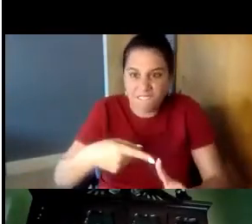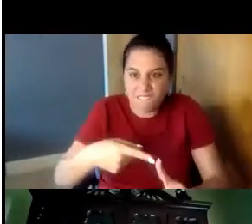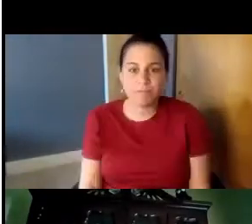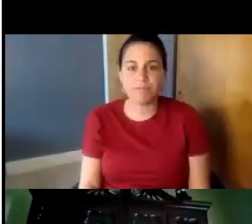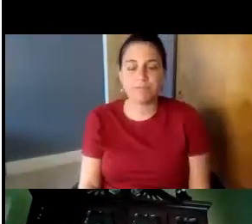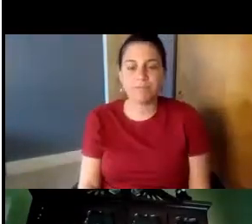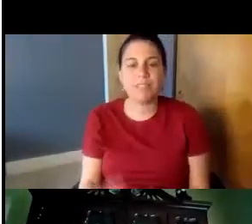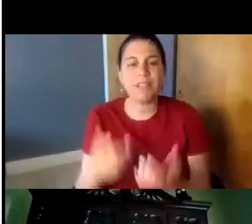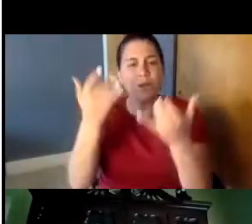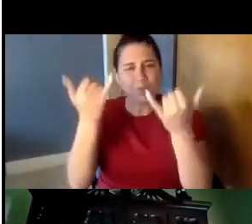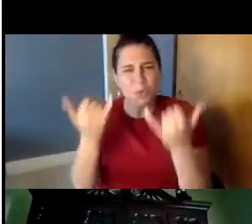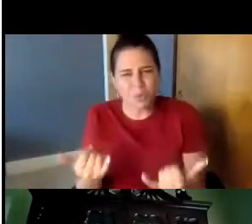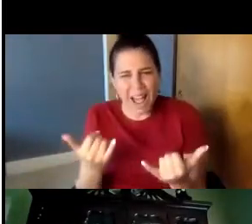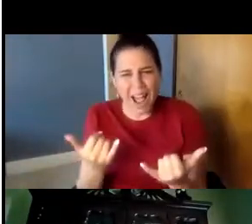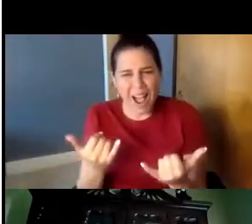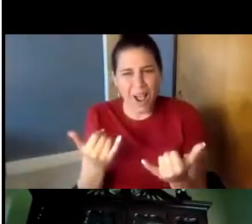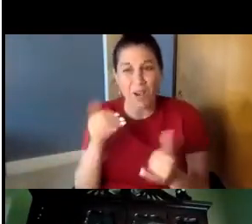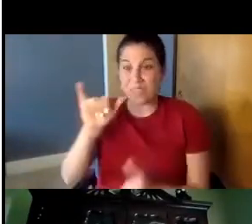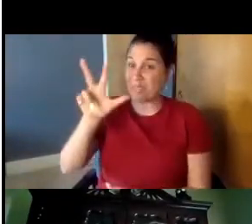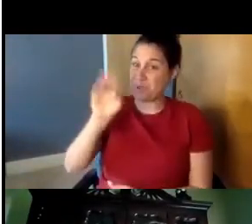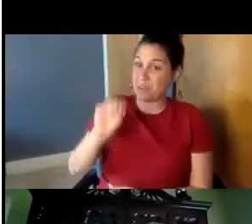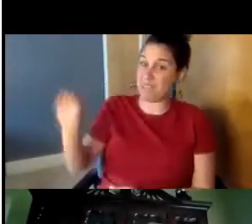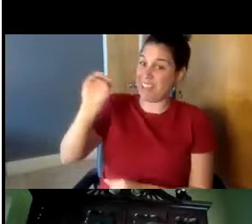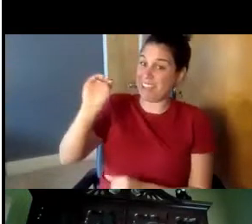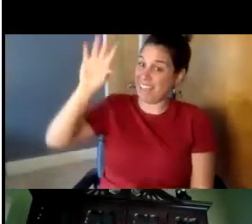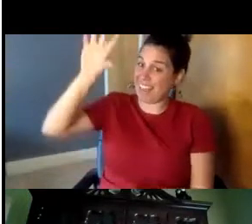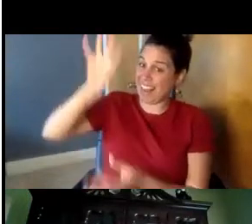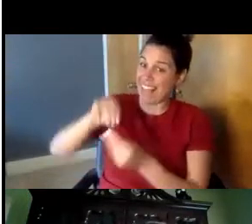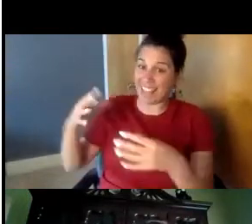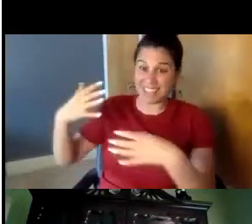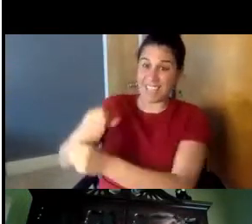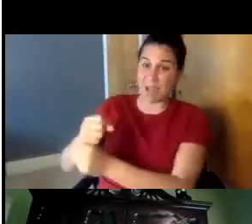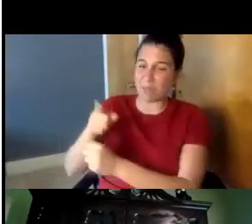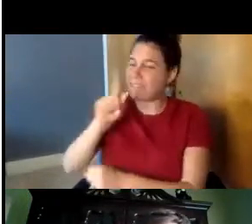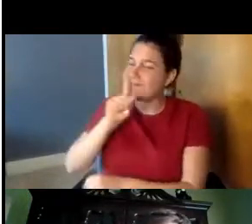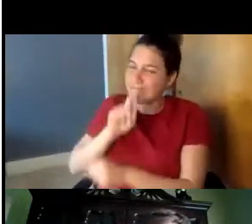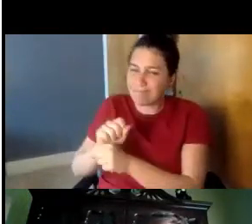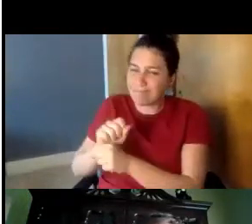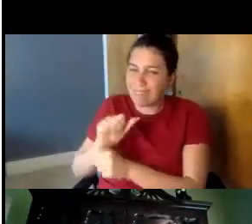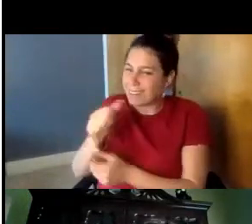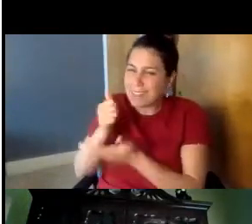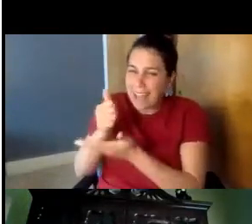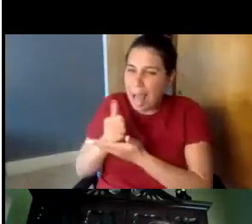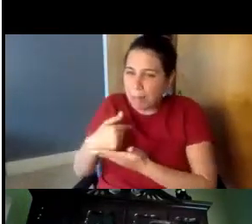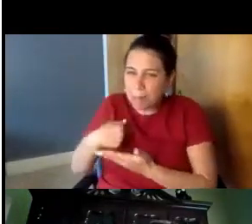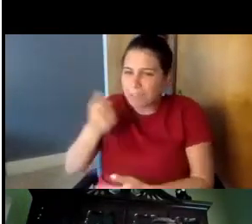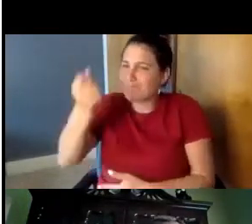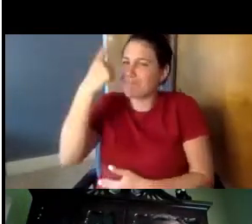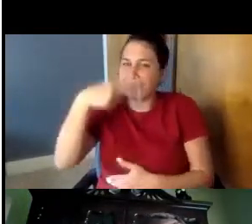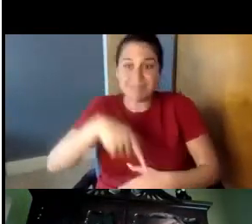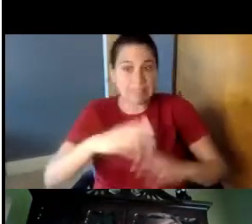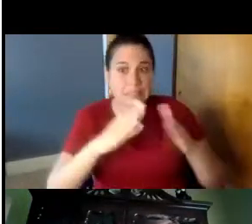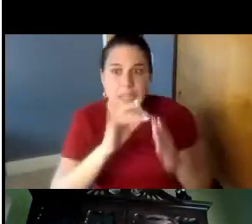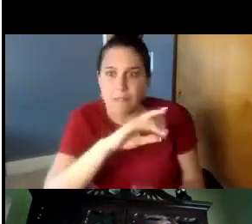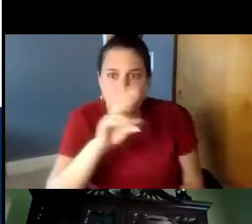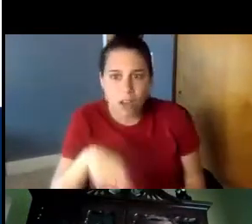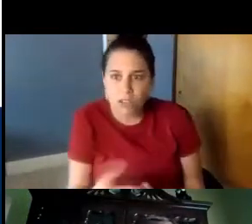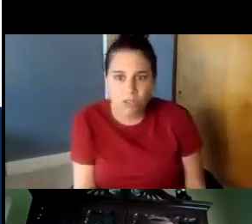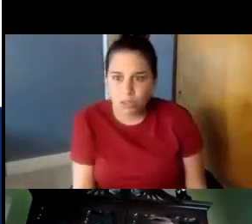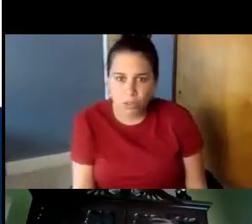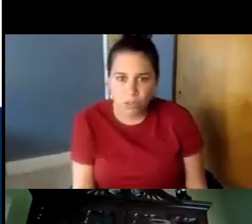help you if you really want to intervene with a specific region like the city of Rochester. So it's important to drill down.